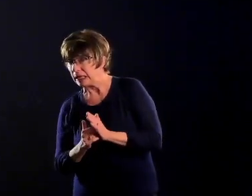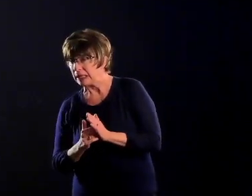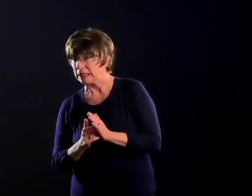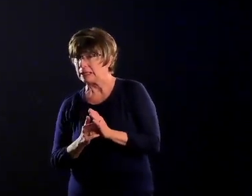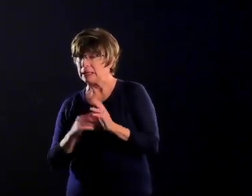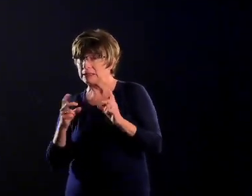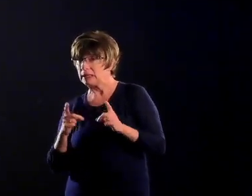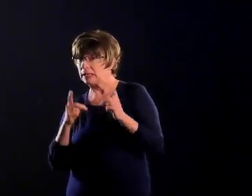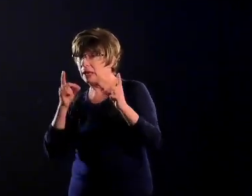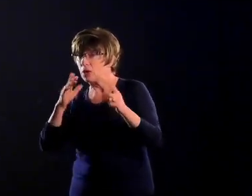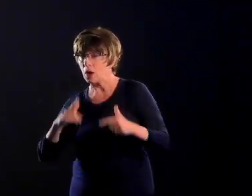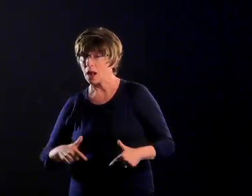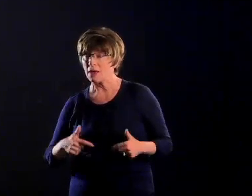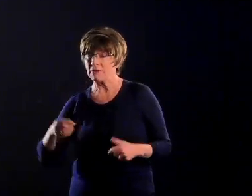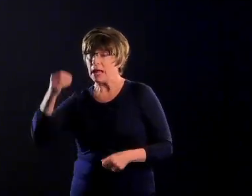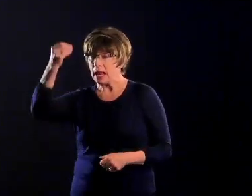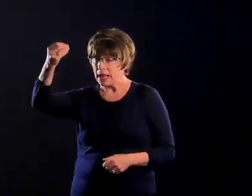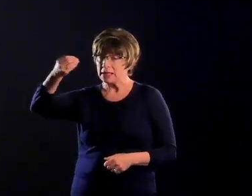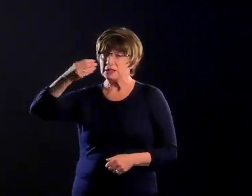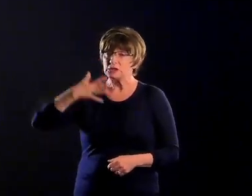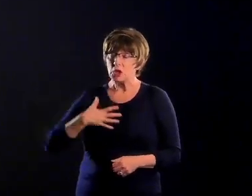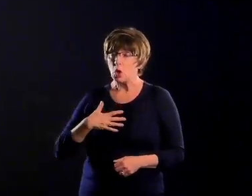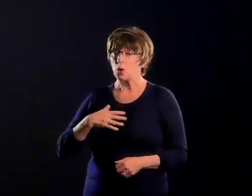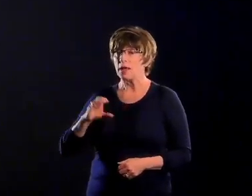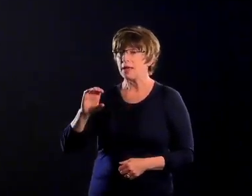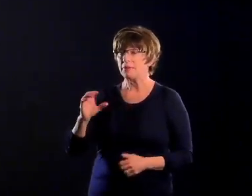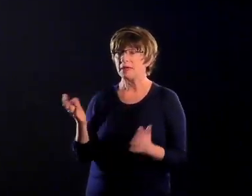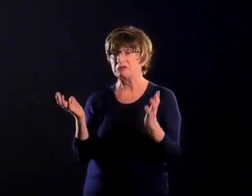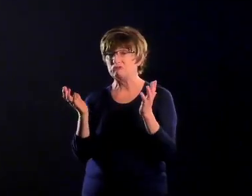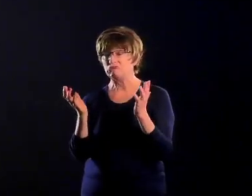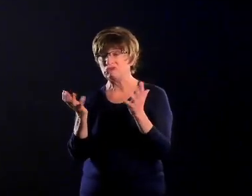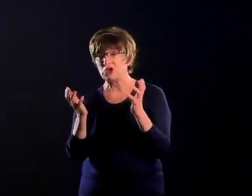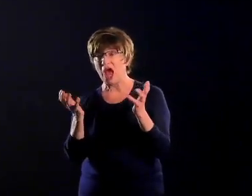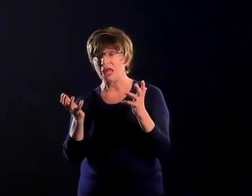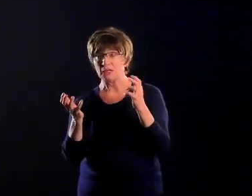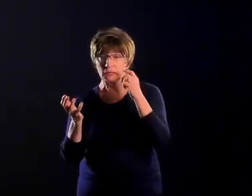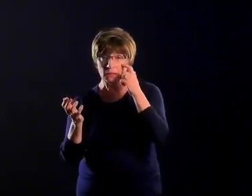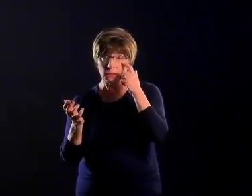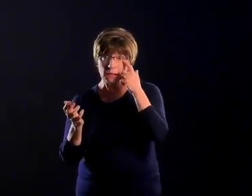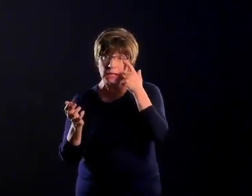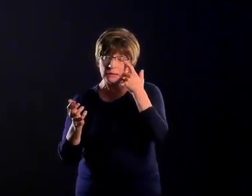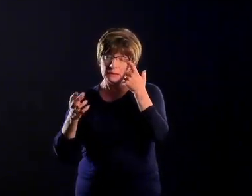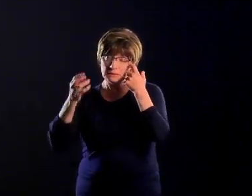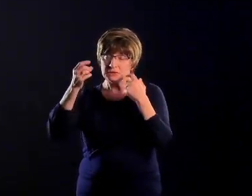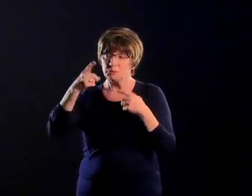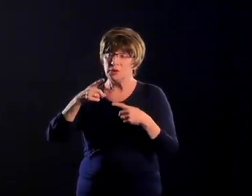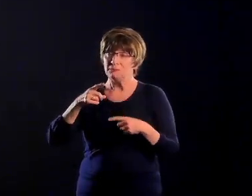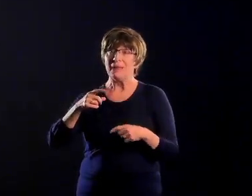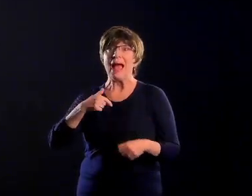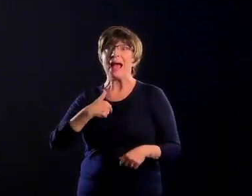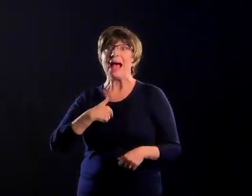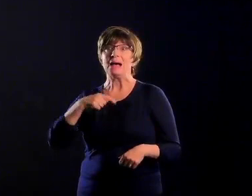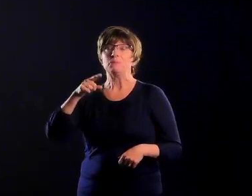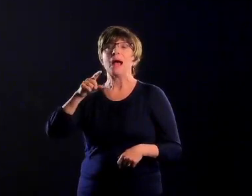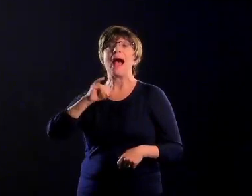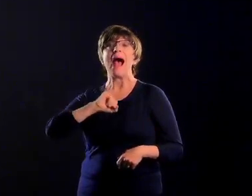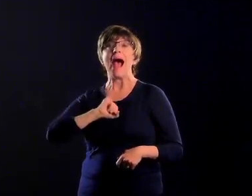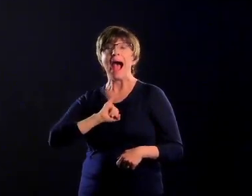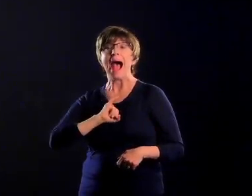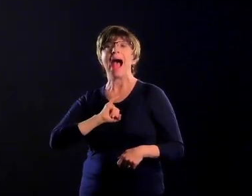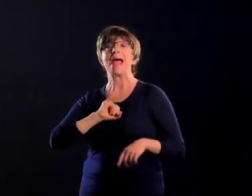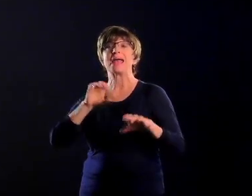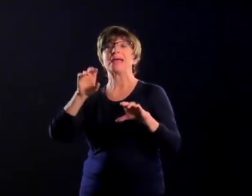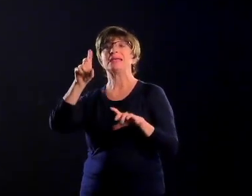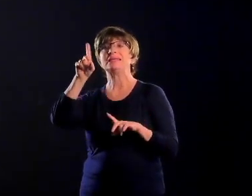let us know that. In the chat, just say, "I did it!" Just simply, "I did it. I did it. I made